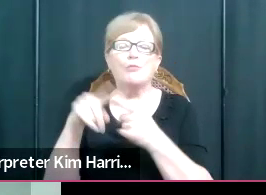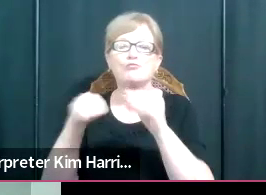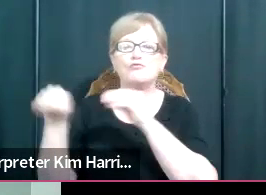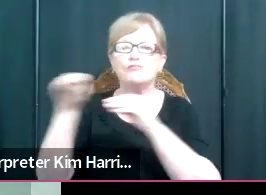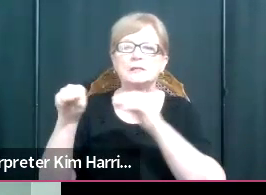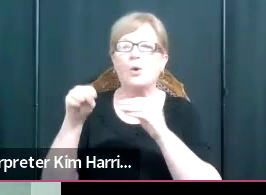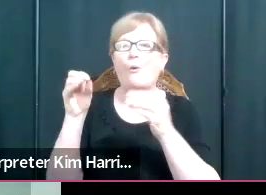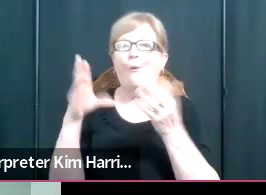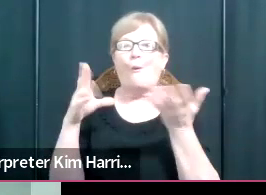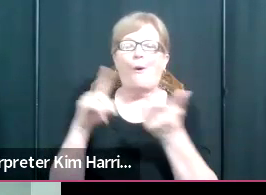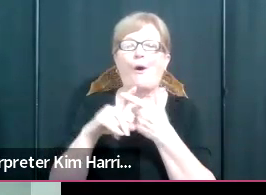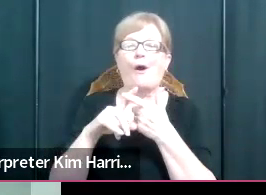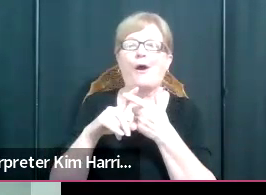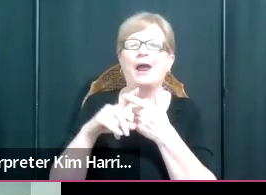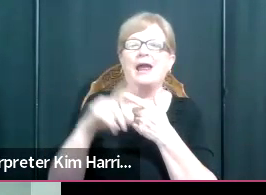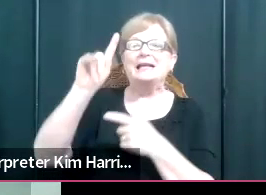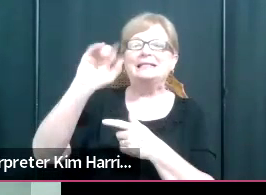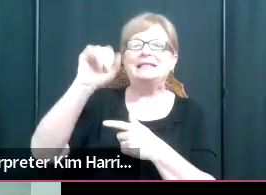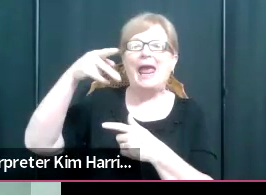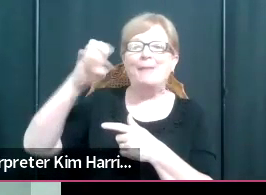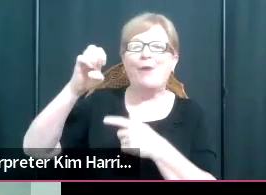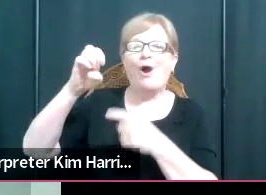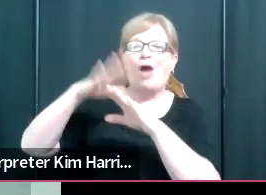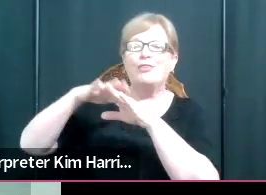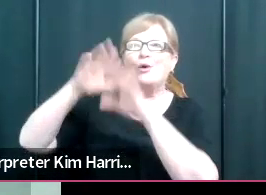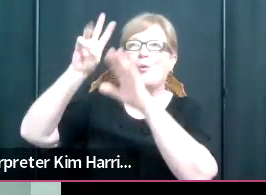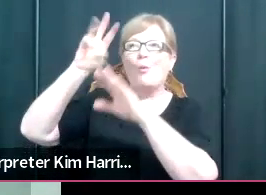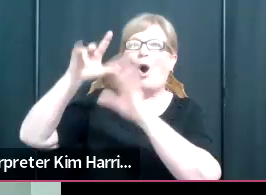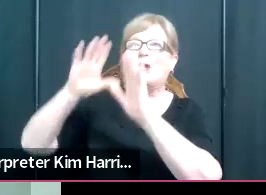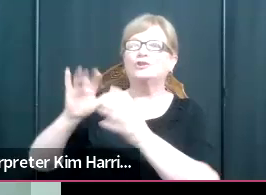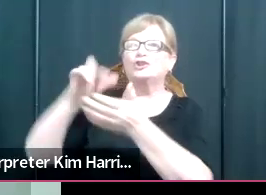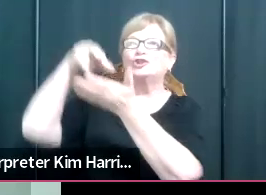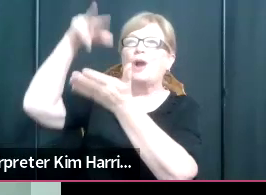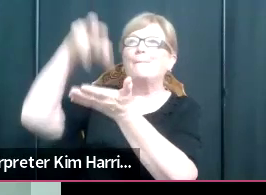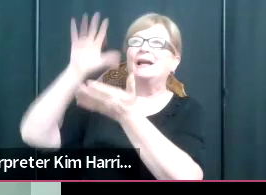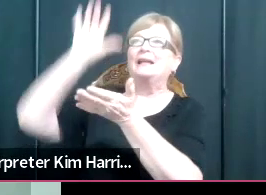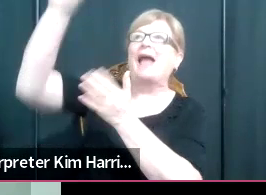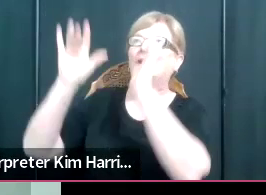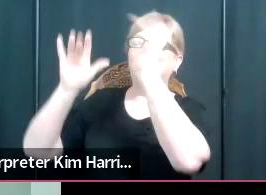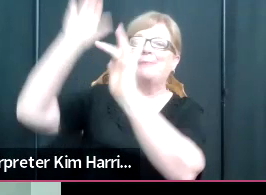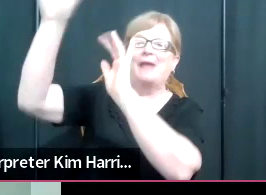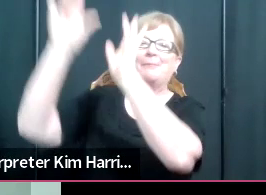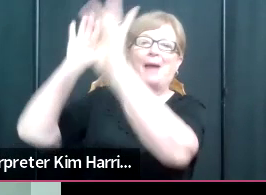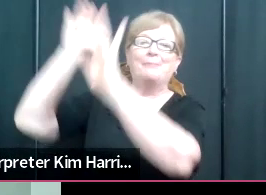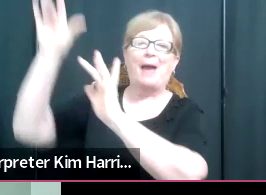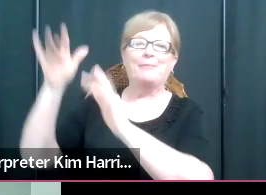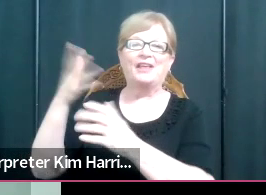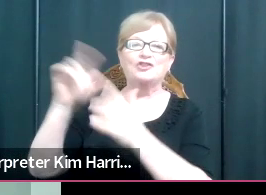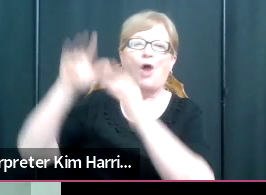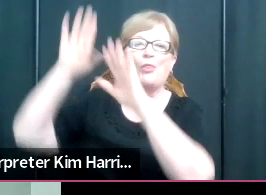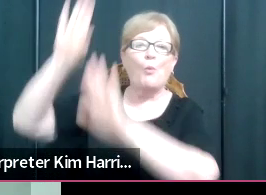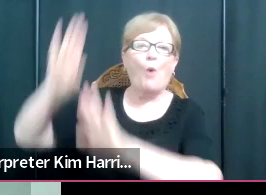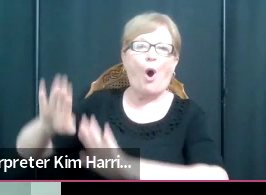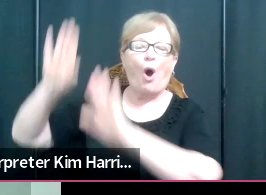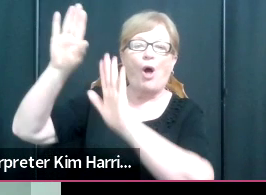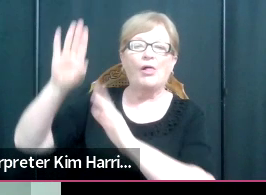Could be like tape on the wall and things to jump and tap, or little obstacle courses in the hallway, or different types of movements and